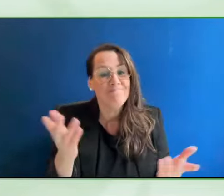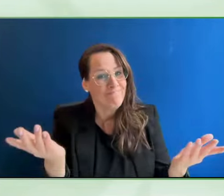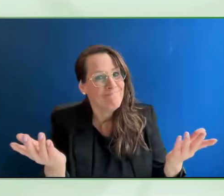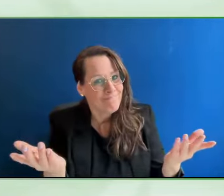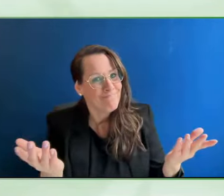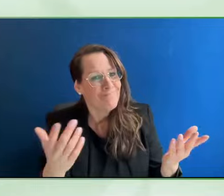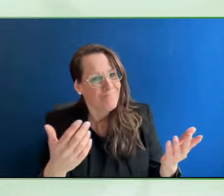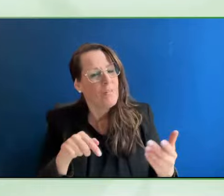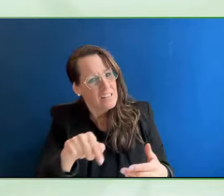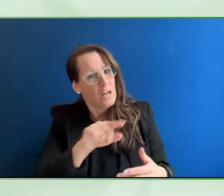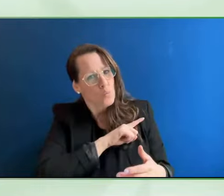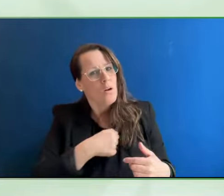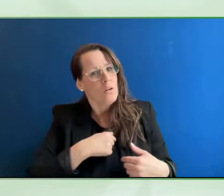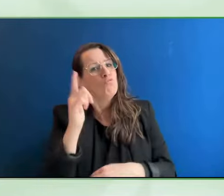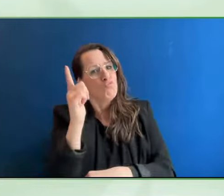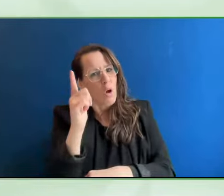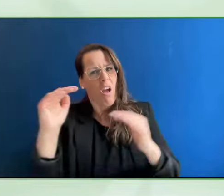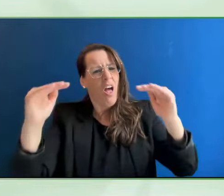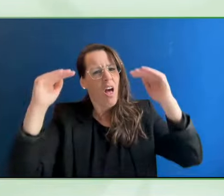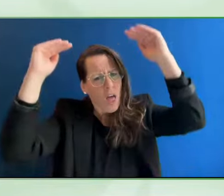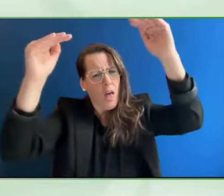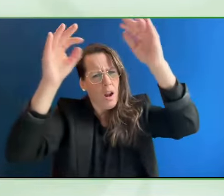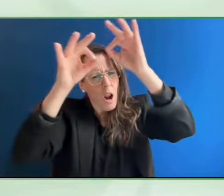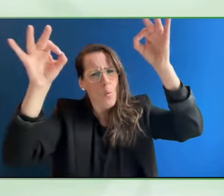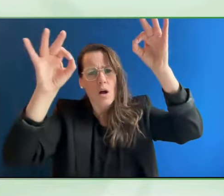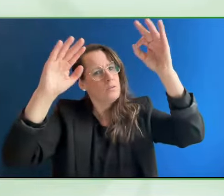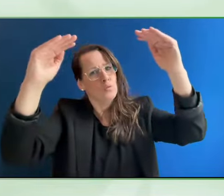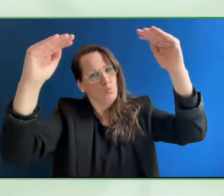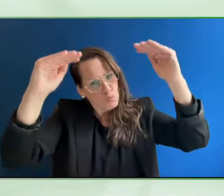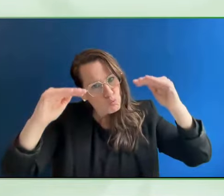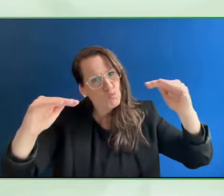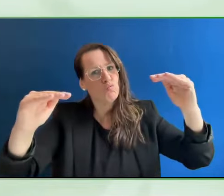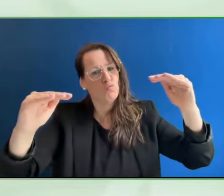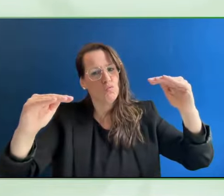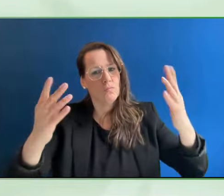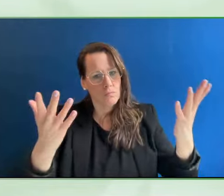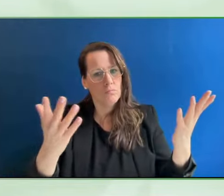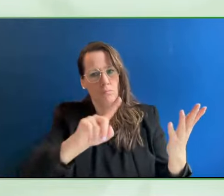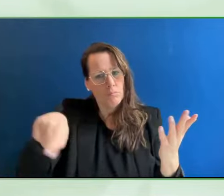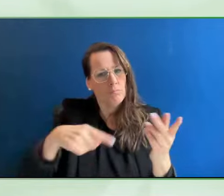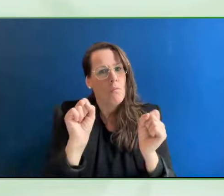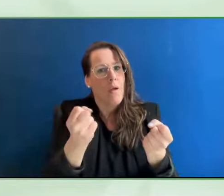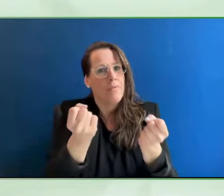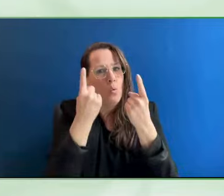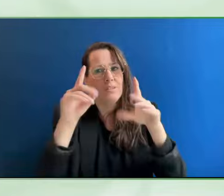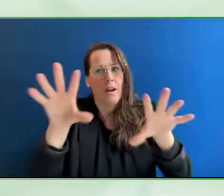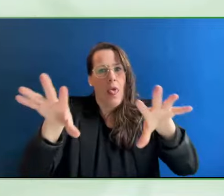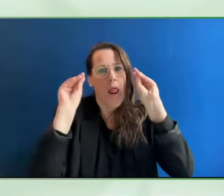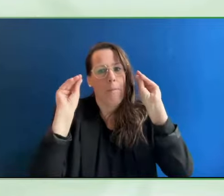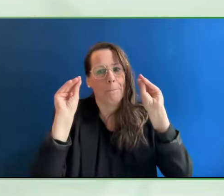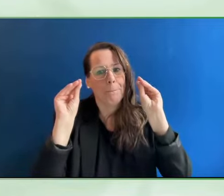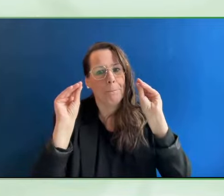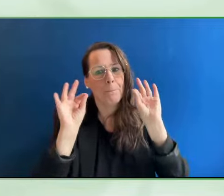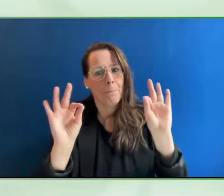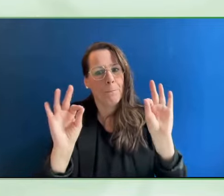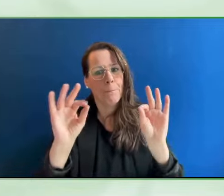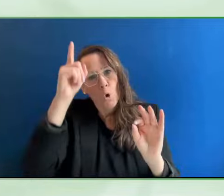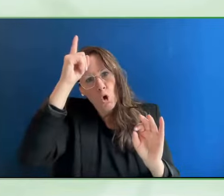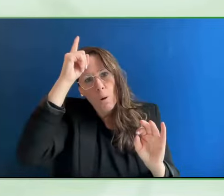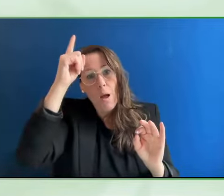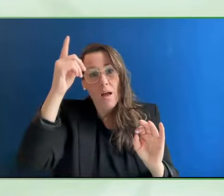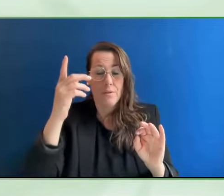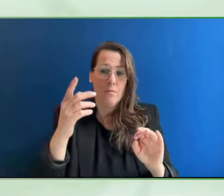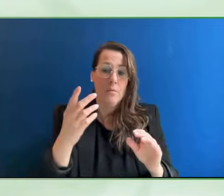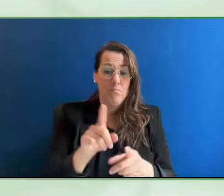or FAT, daily 6 reports. A little bit later, we started it on our TV channel for culture and information, or